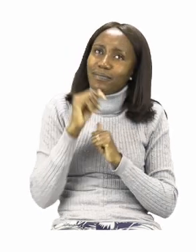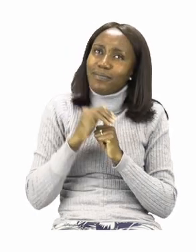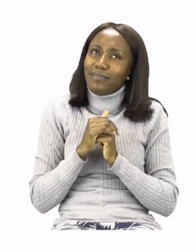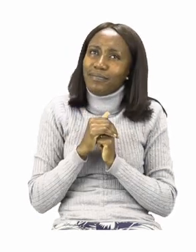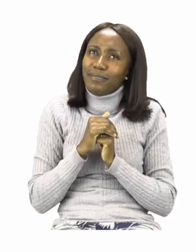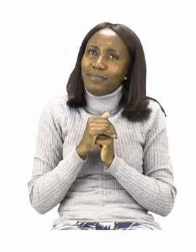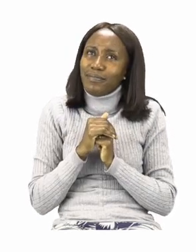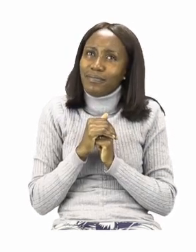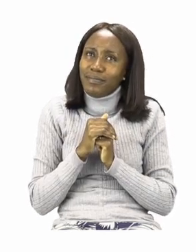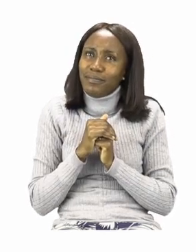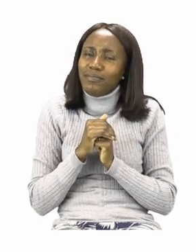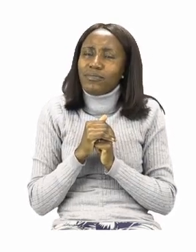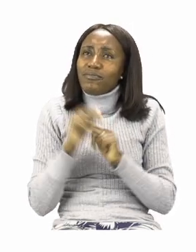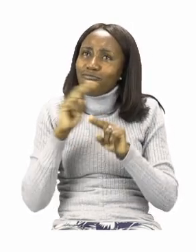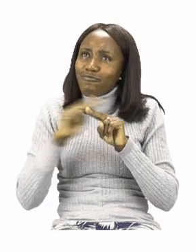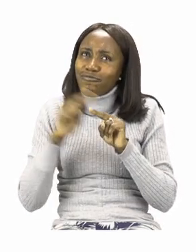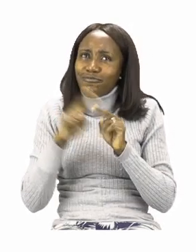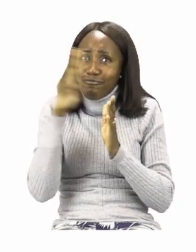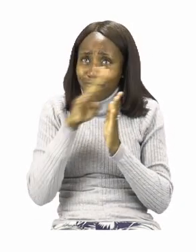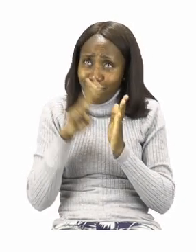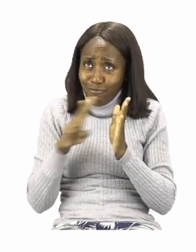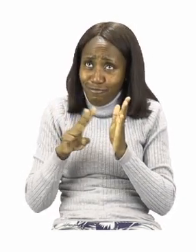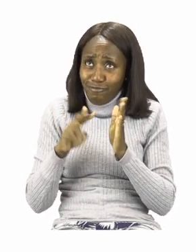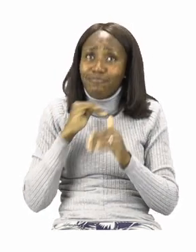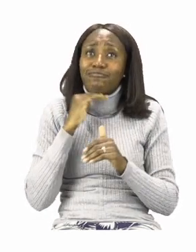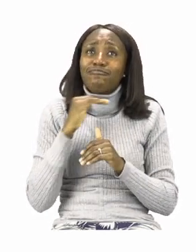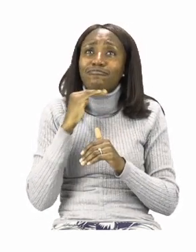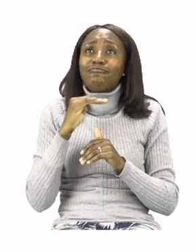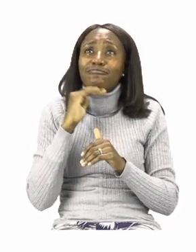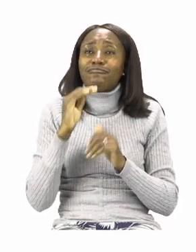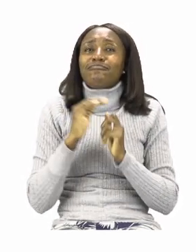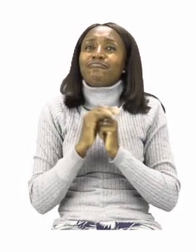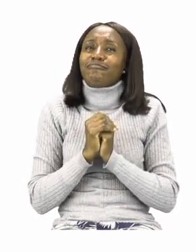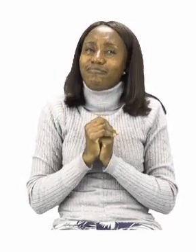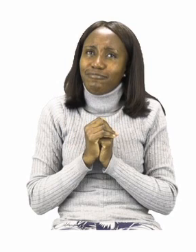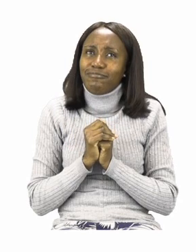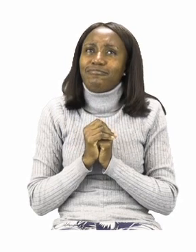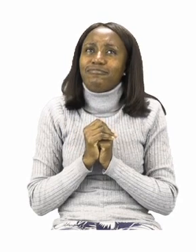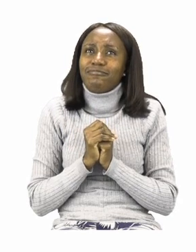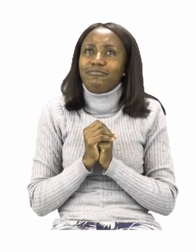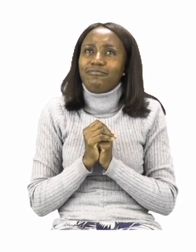Let's quickly read the little story on page 18.